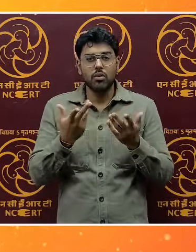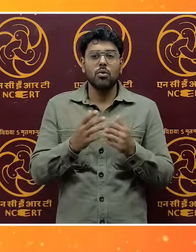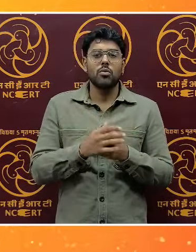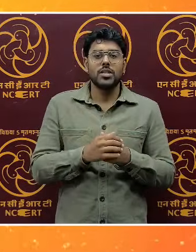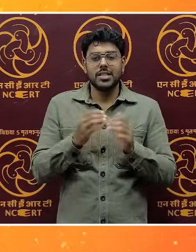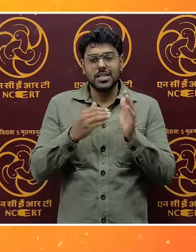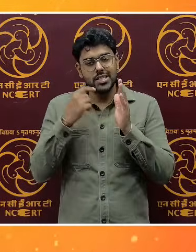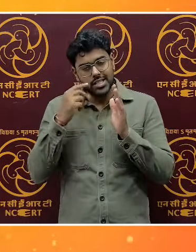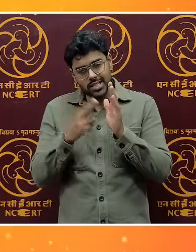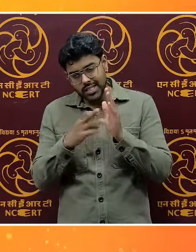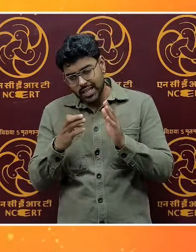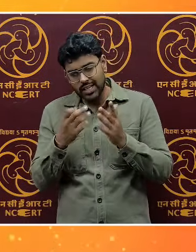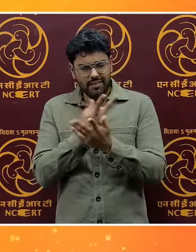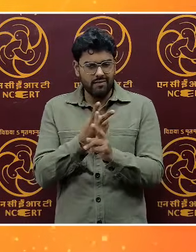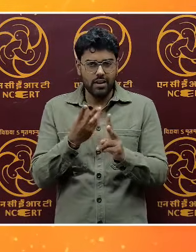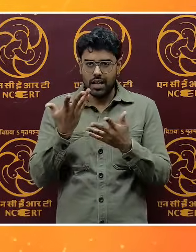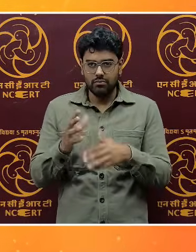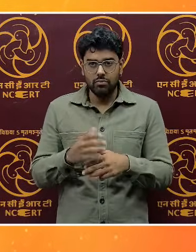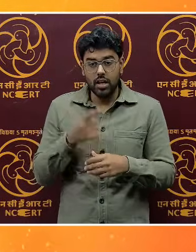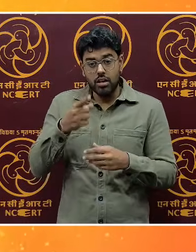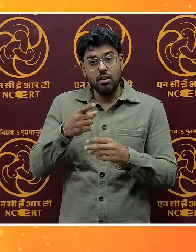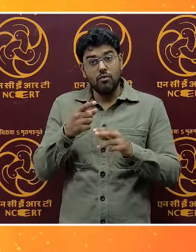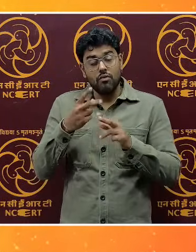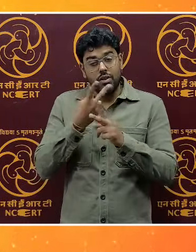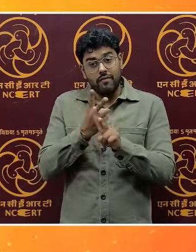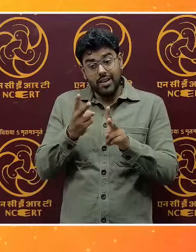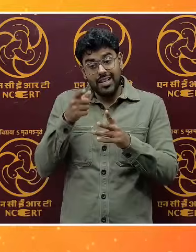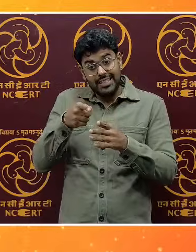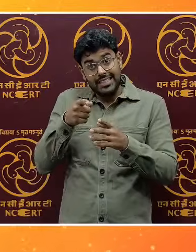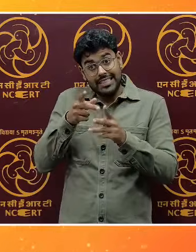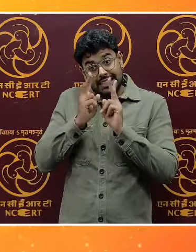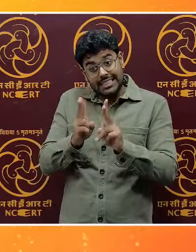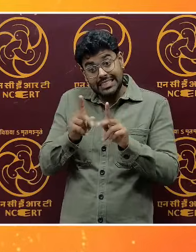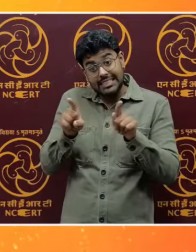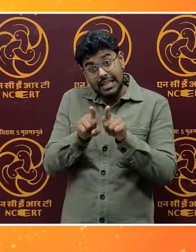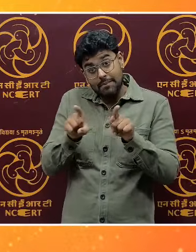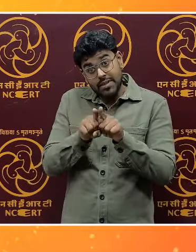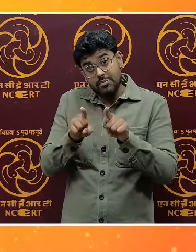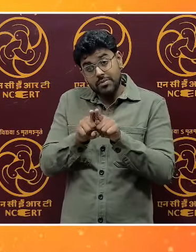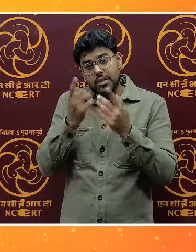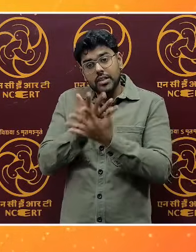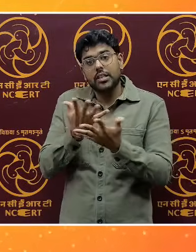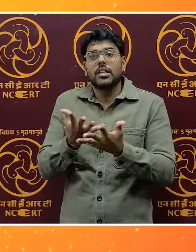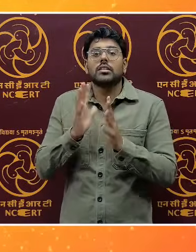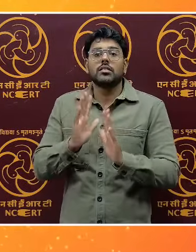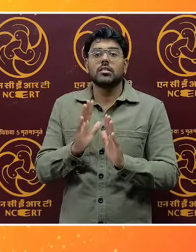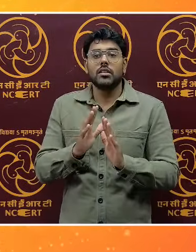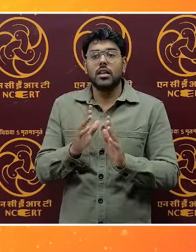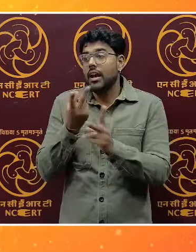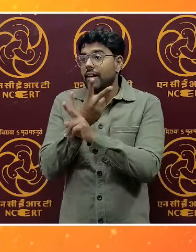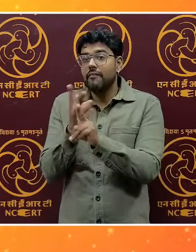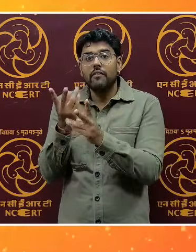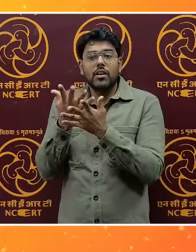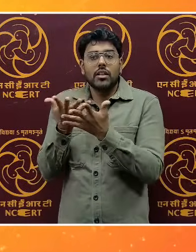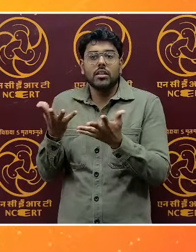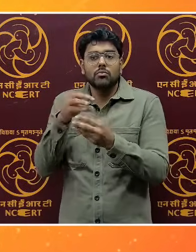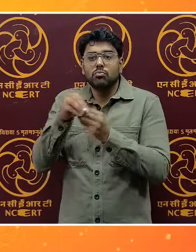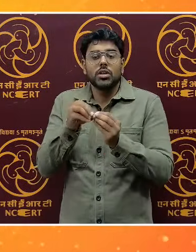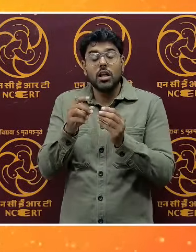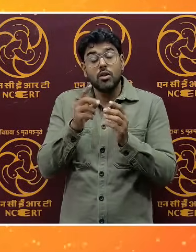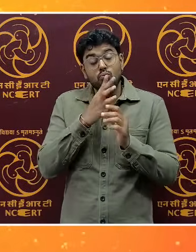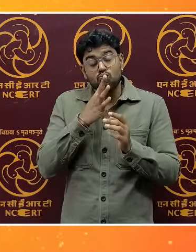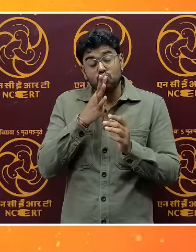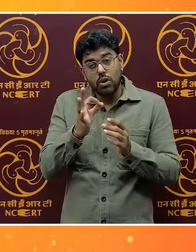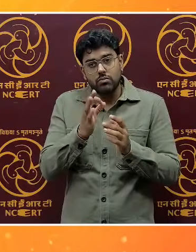sulfur, they contain all the particles of that very particular element. Okay.